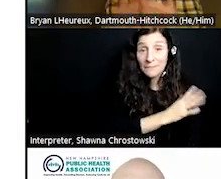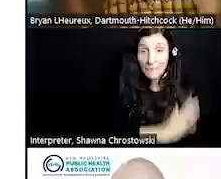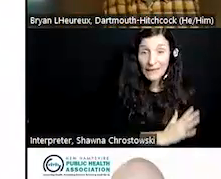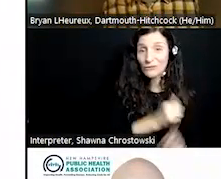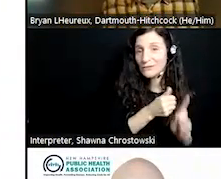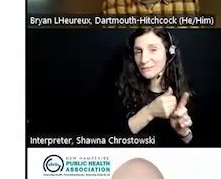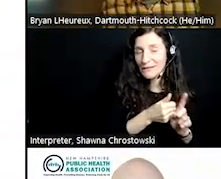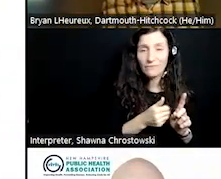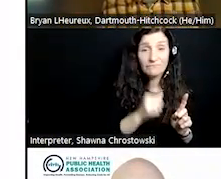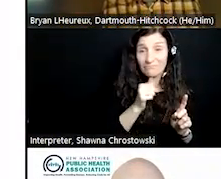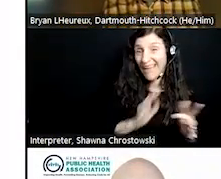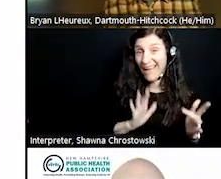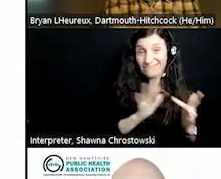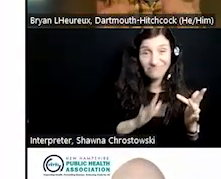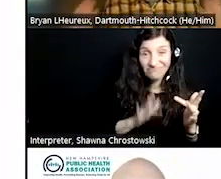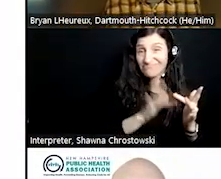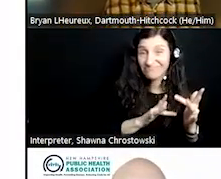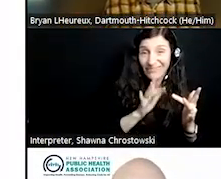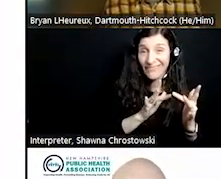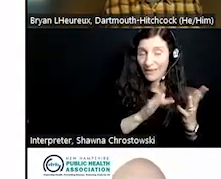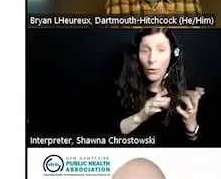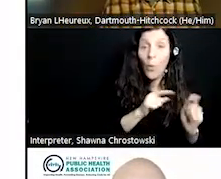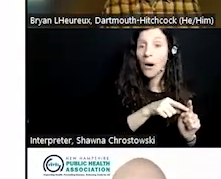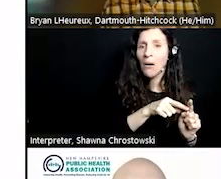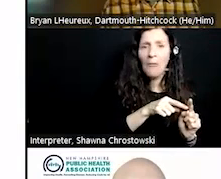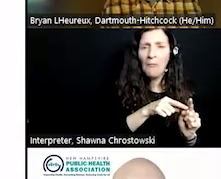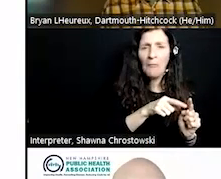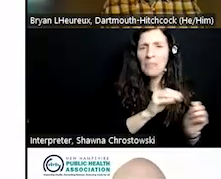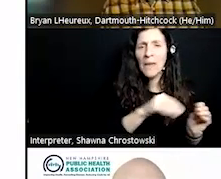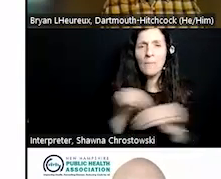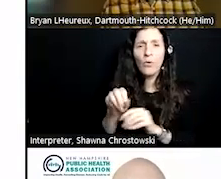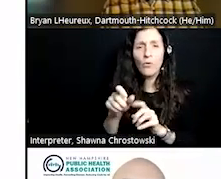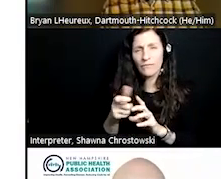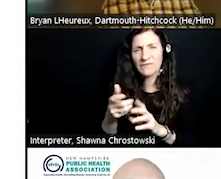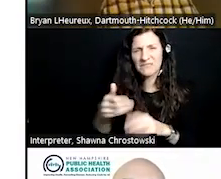have not been able to connect with a patient, or they've moved away from the area, things like that.